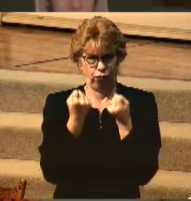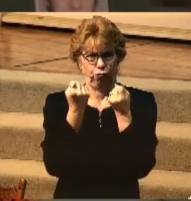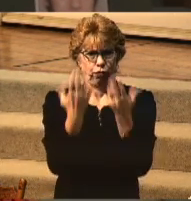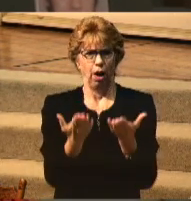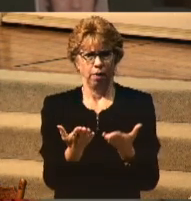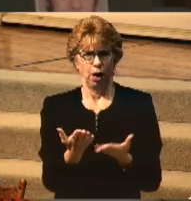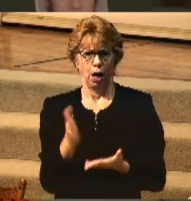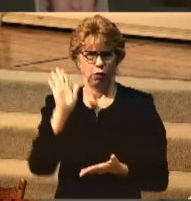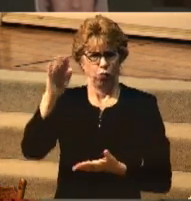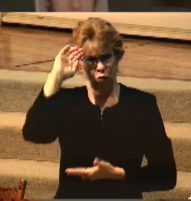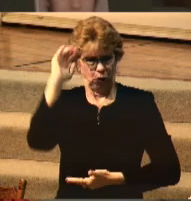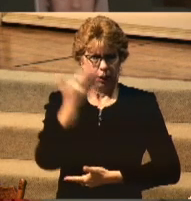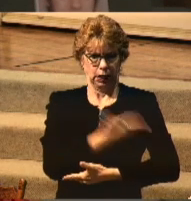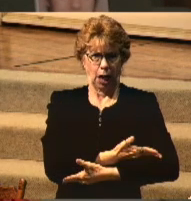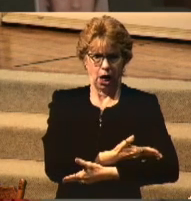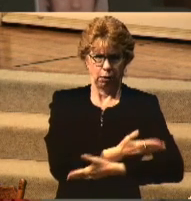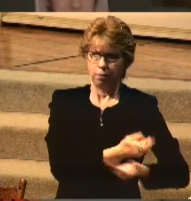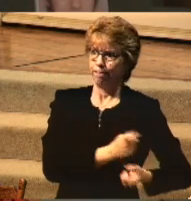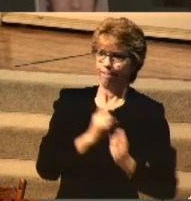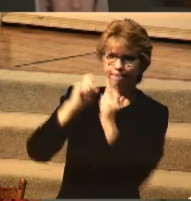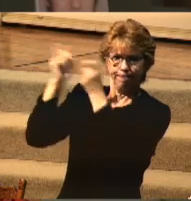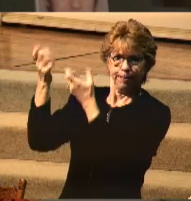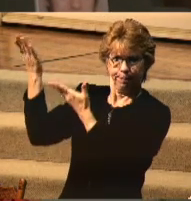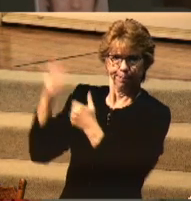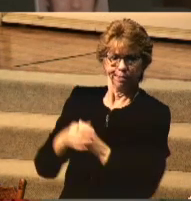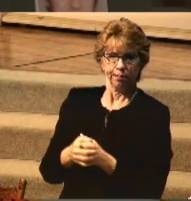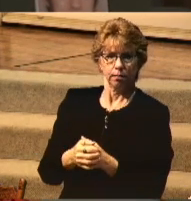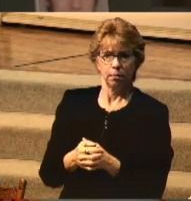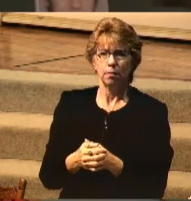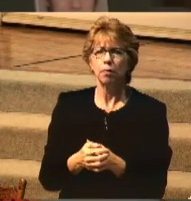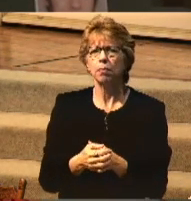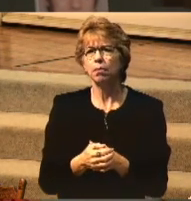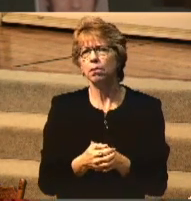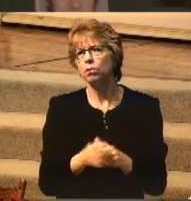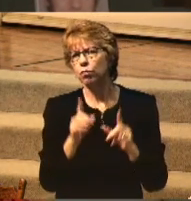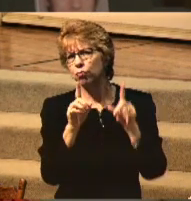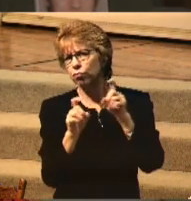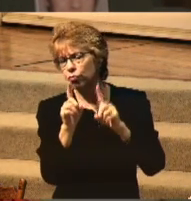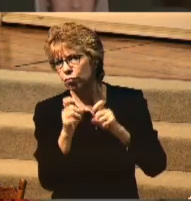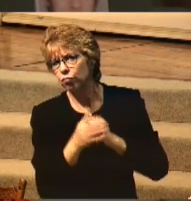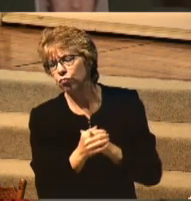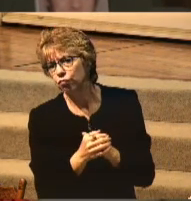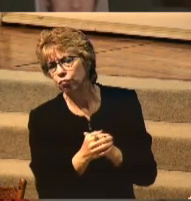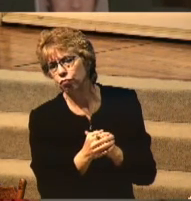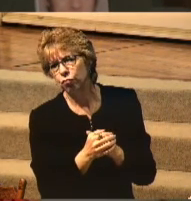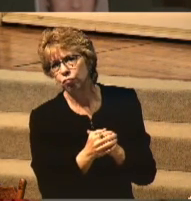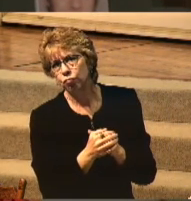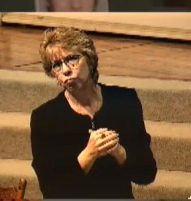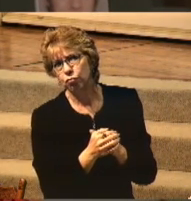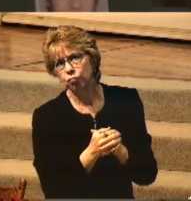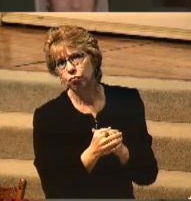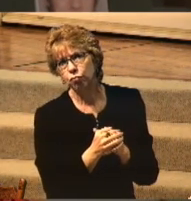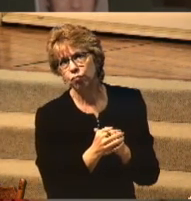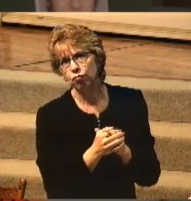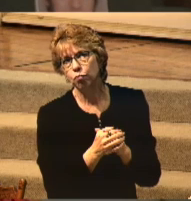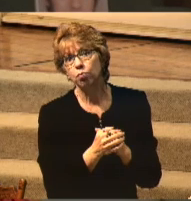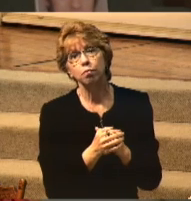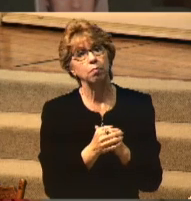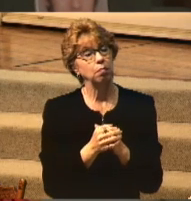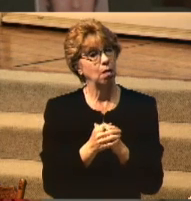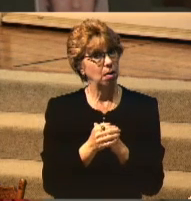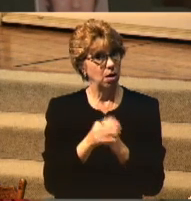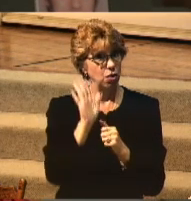me. I'm asking you today, what is it that might try to take the position of the throne of your